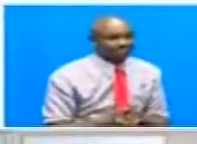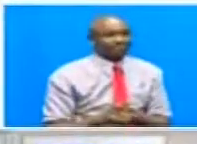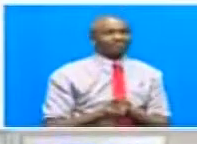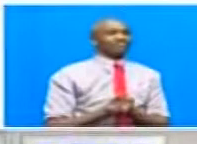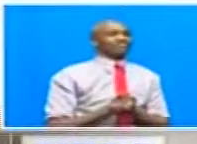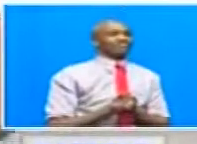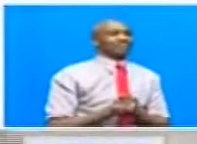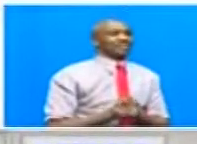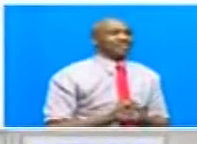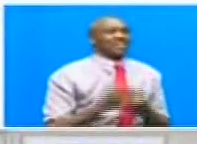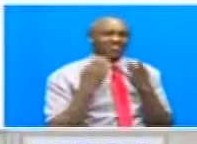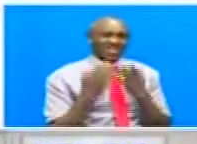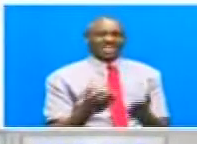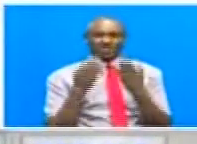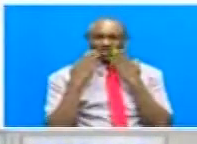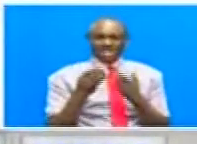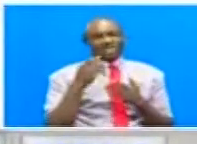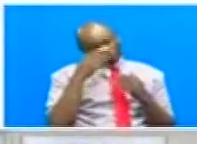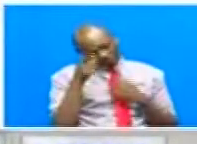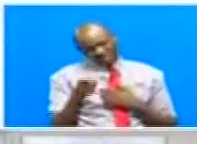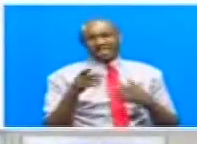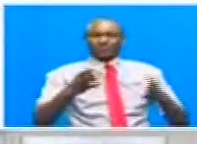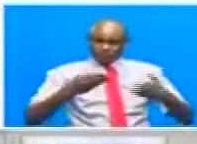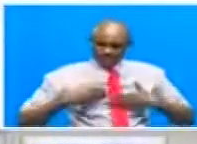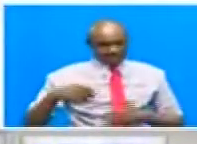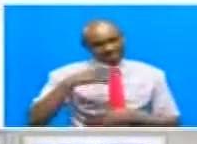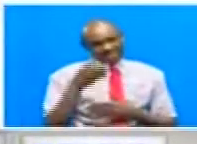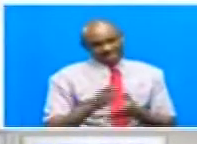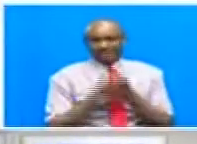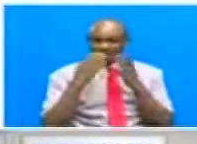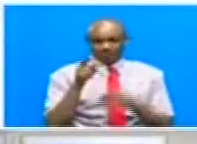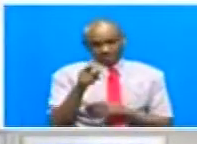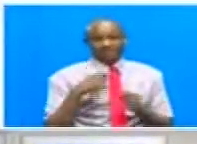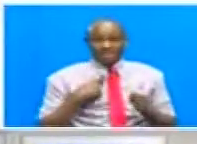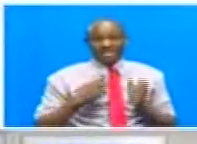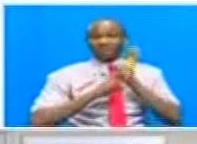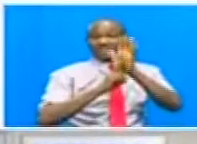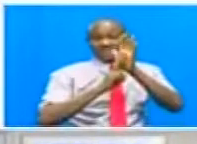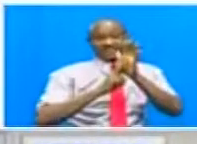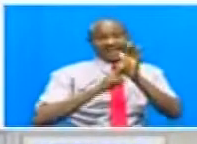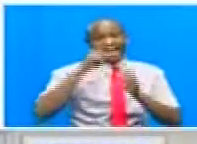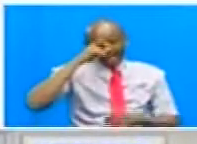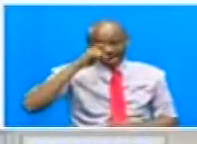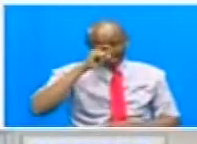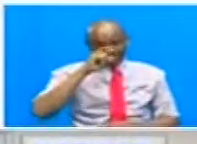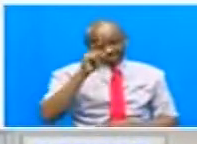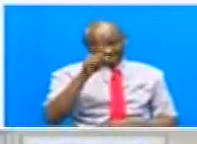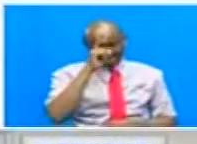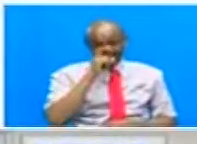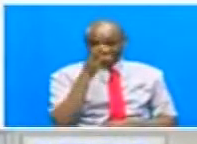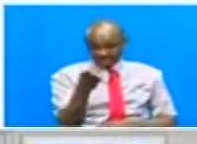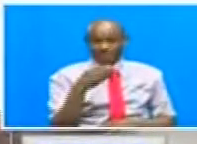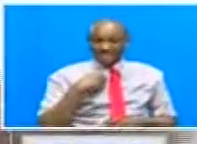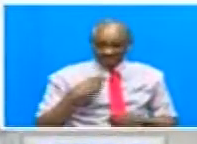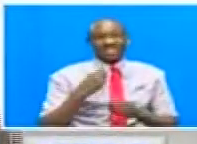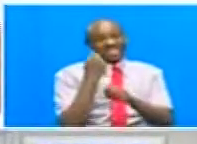Thank you for having us, and thank you for keeping this discussion happening. I represent Ngara. I have 11